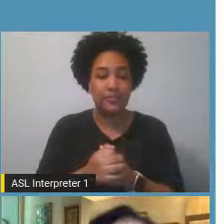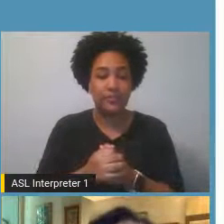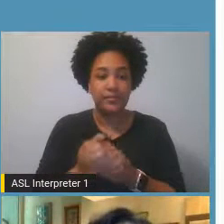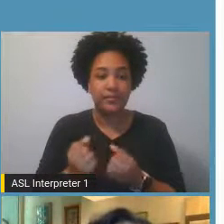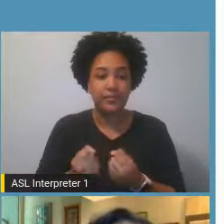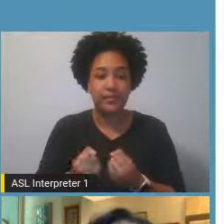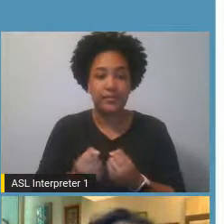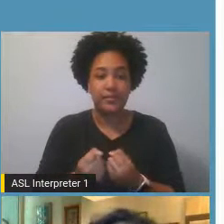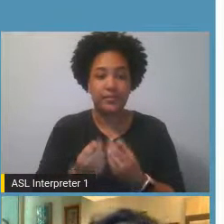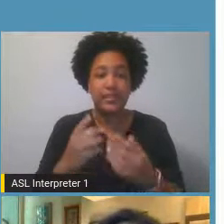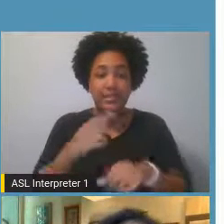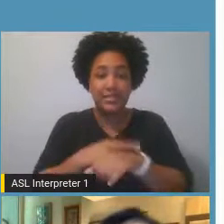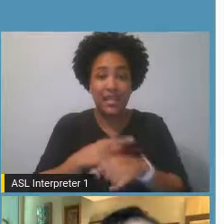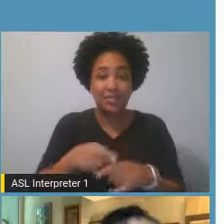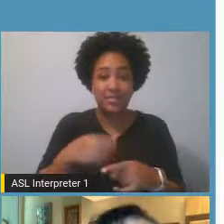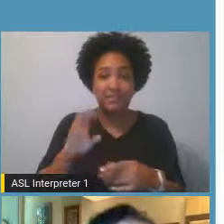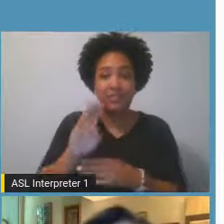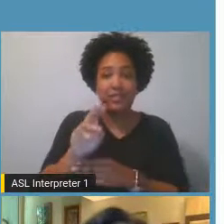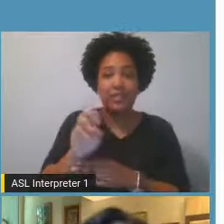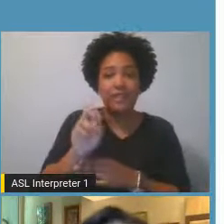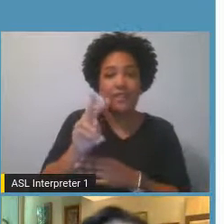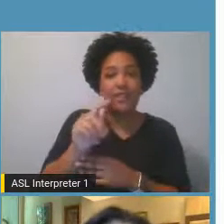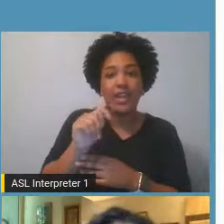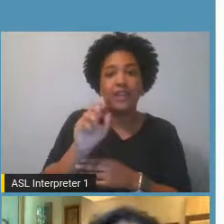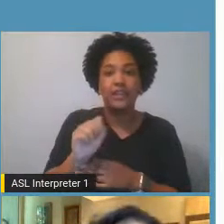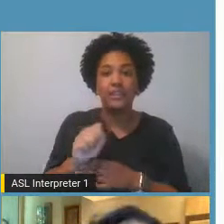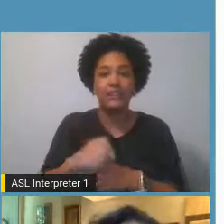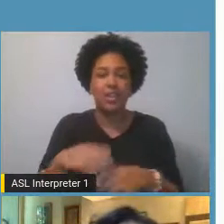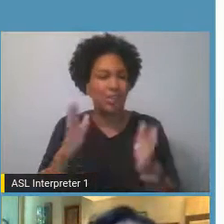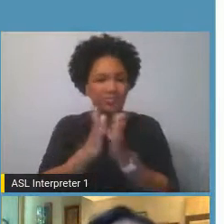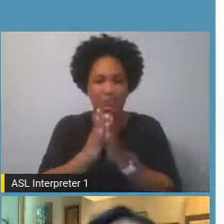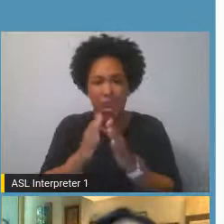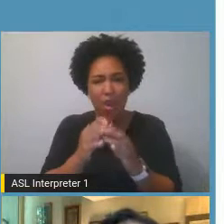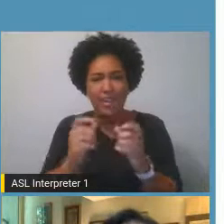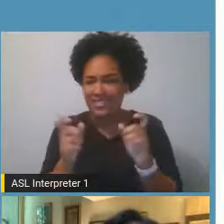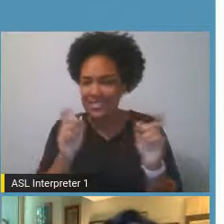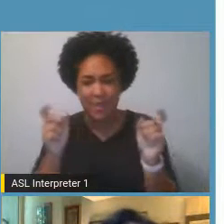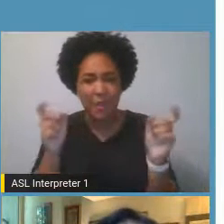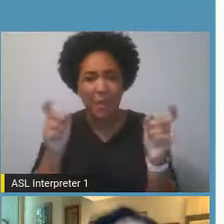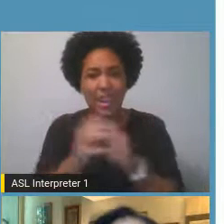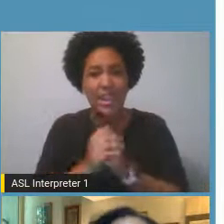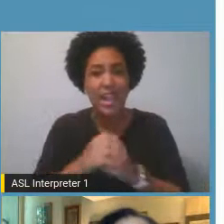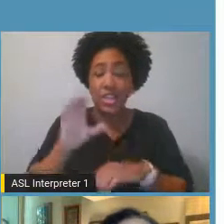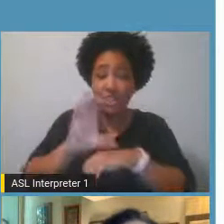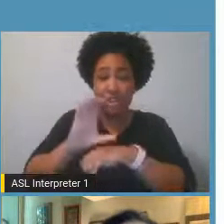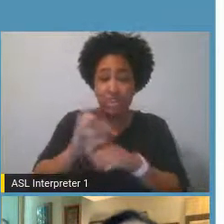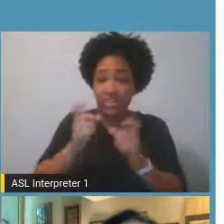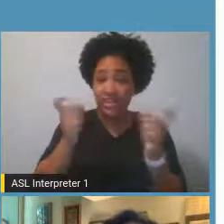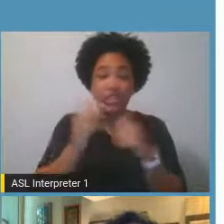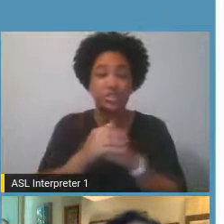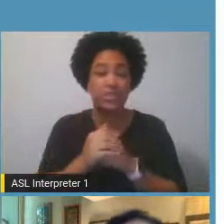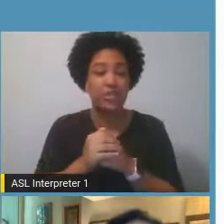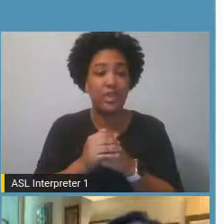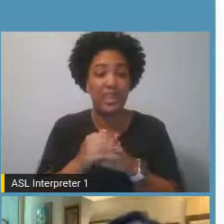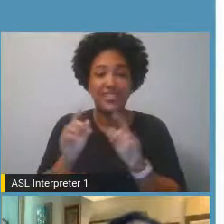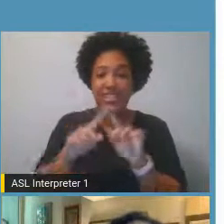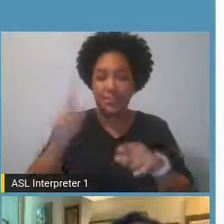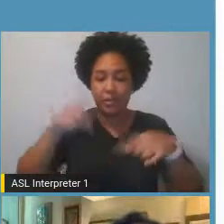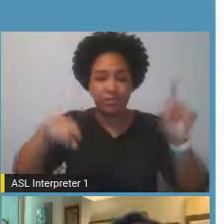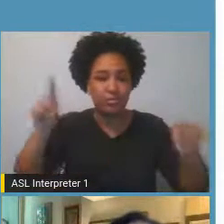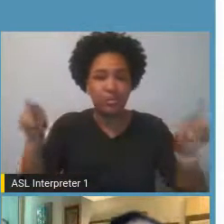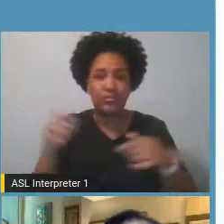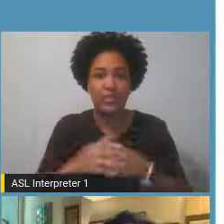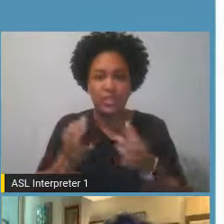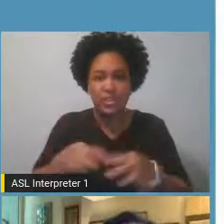are celebratory. There's an anniversary coming up, or a pastor's anniversary, or a church anniversary. And so it's important to think about